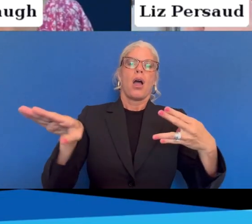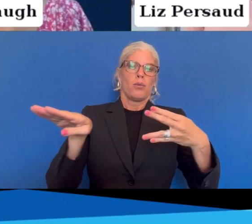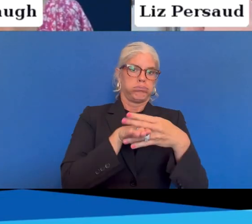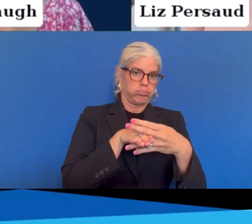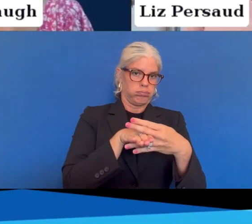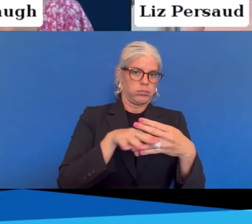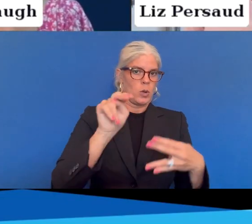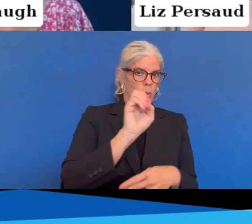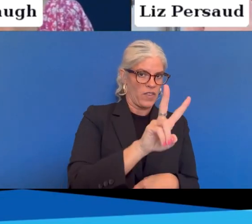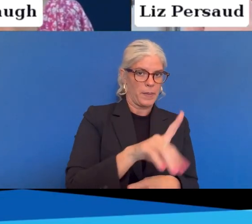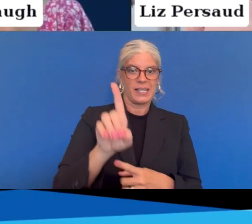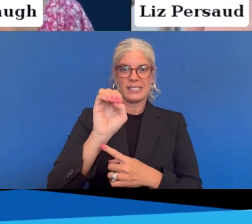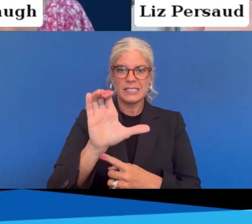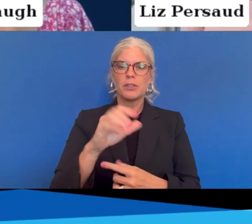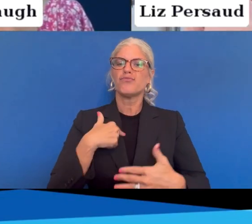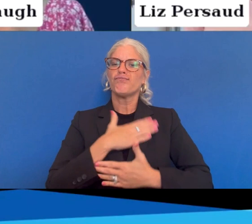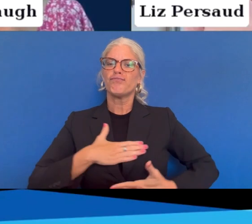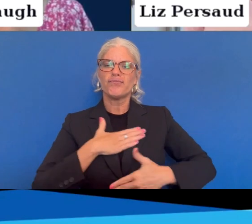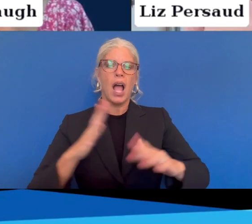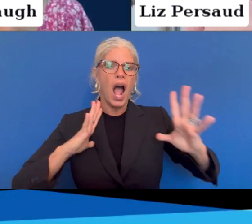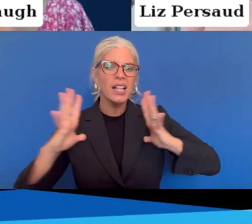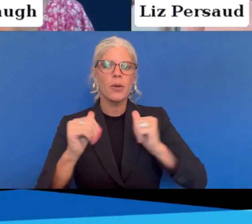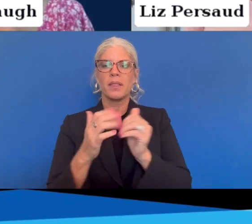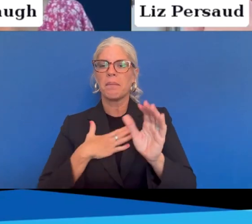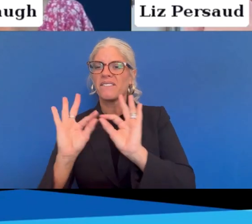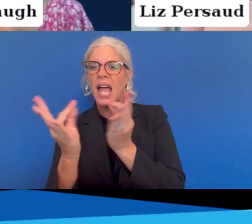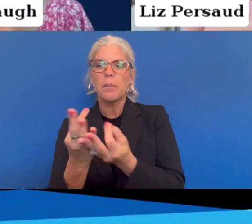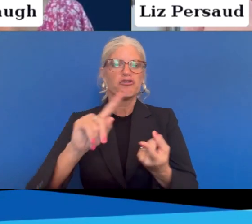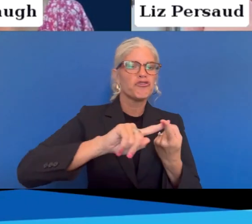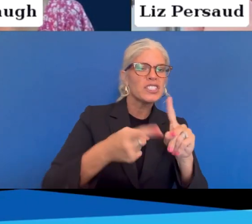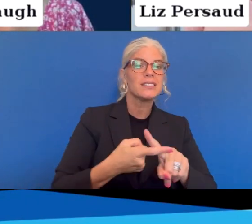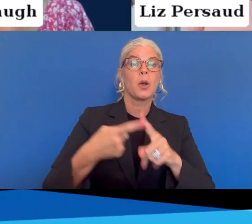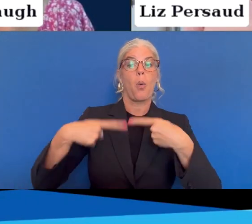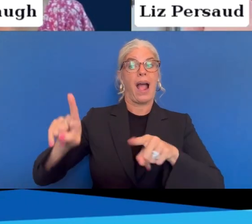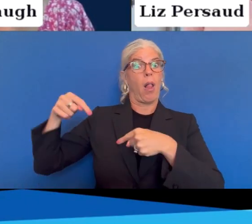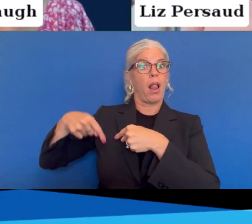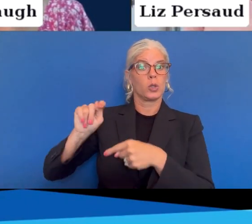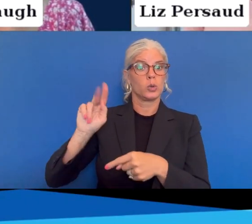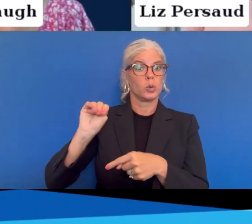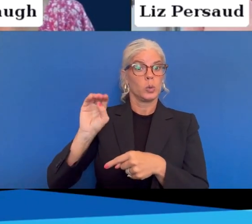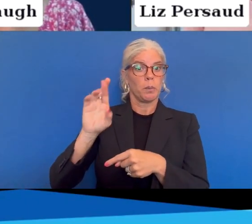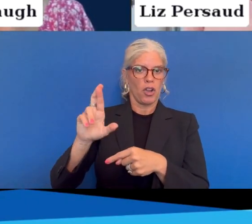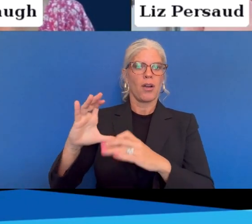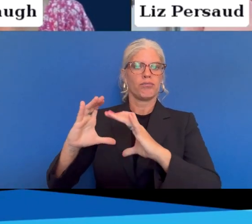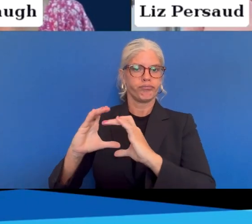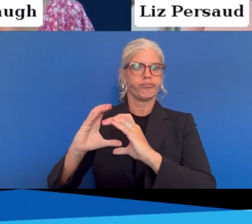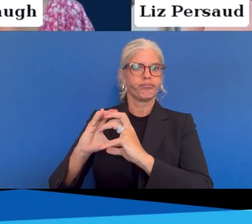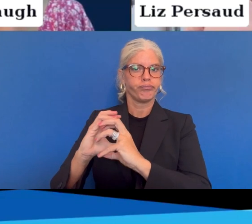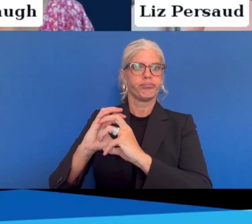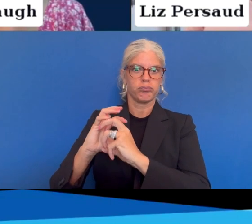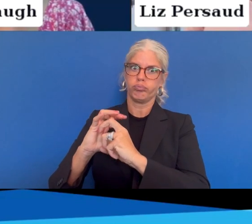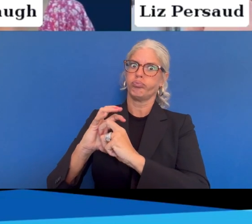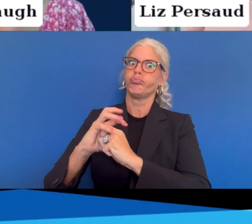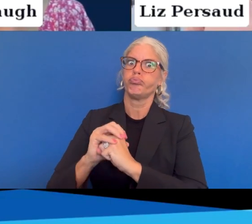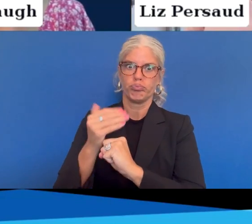year. And I was able to take a break November and December, enjoy the holidays, be with my family and